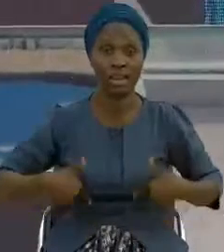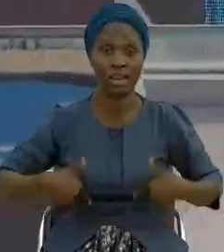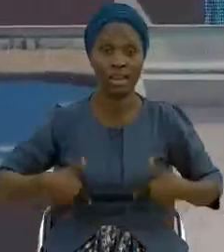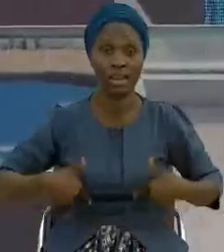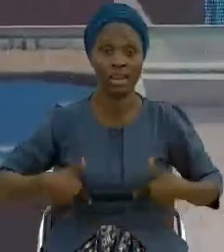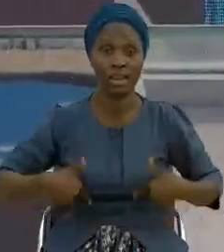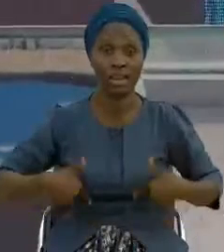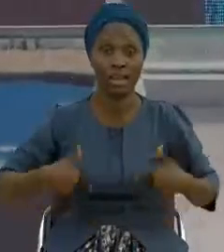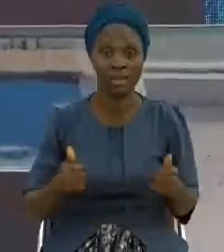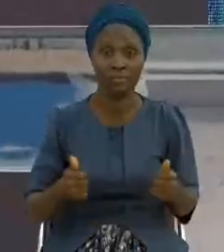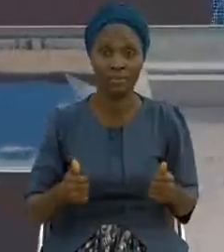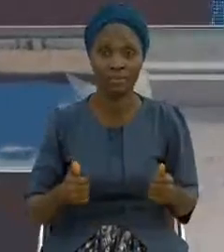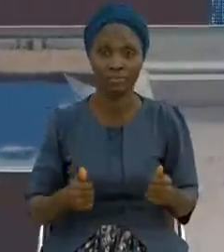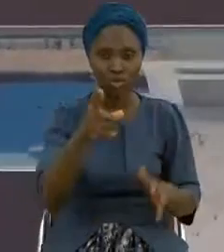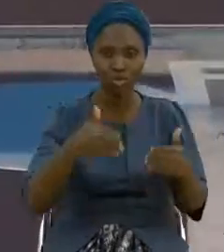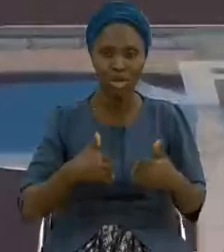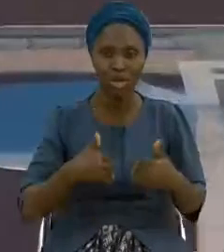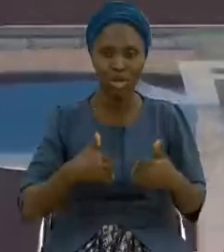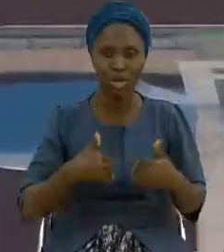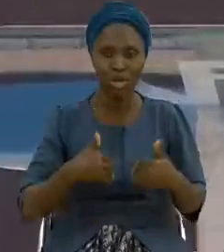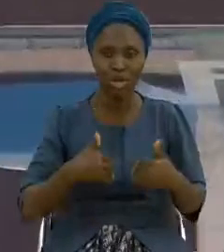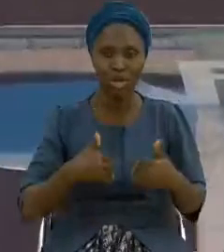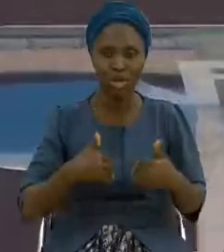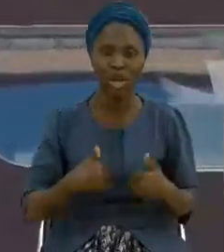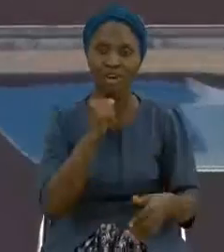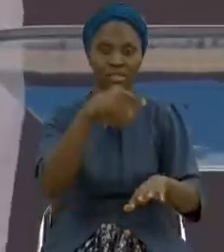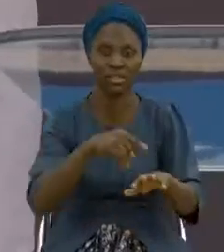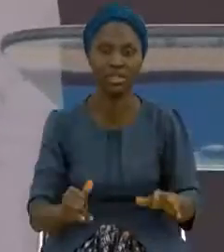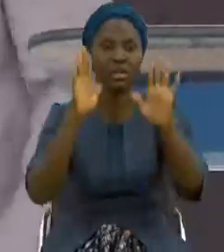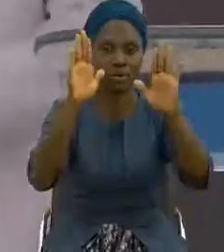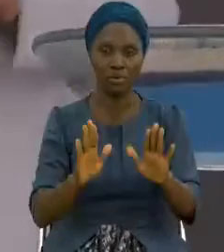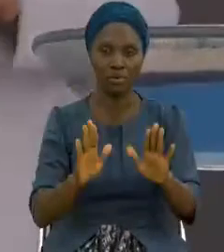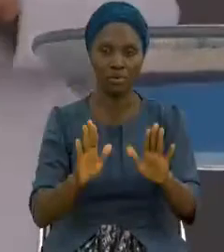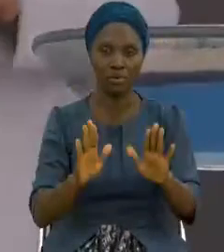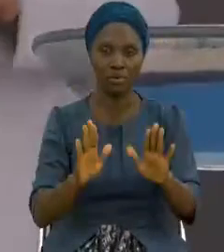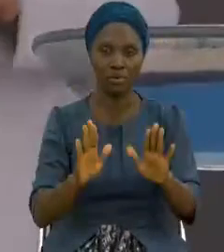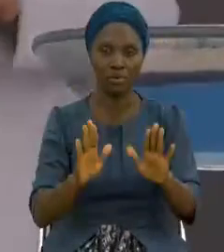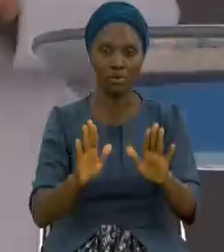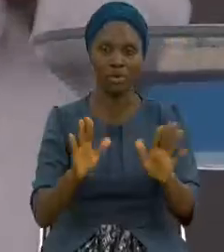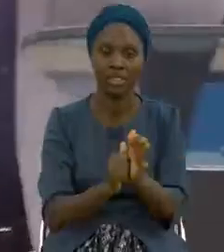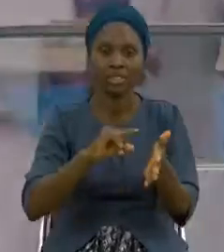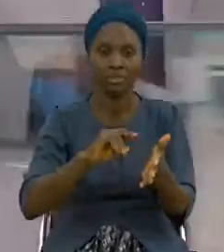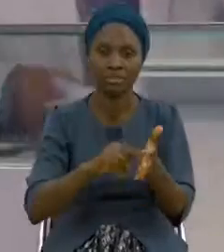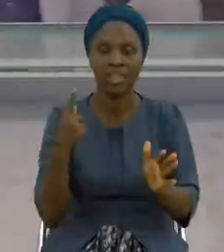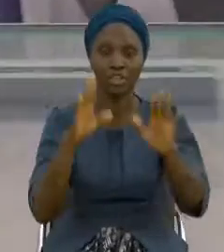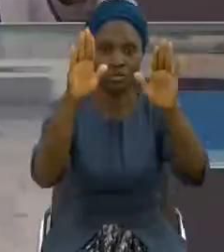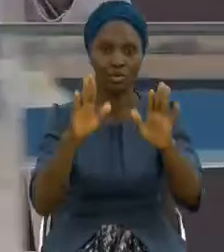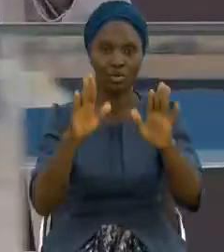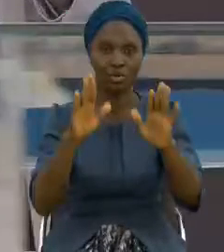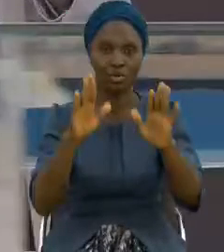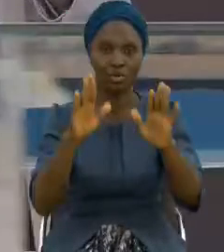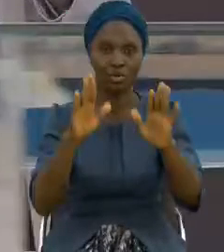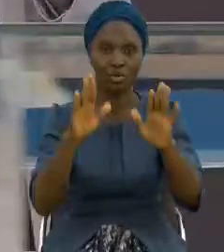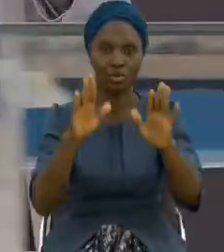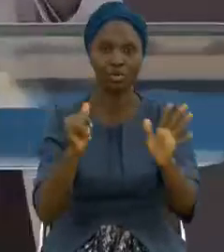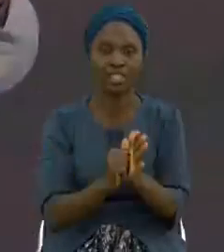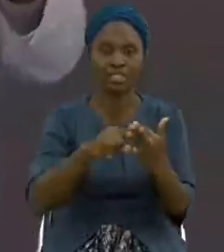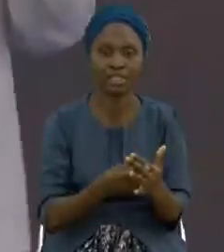unceasing miracles. That is, miracles that start, miracles sustain,